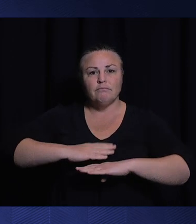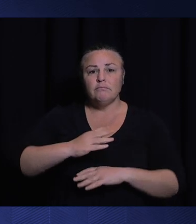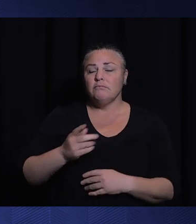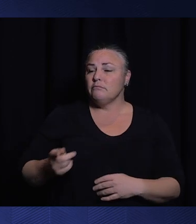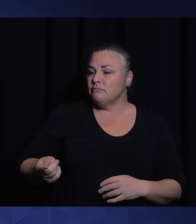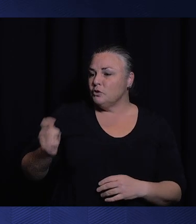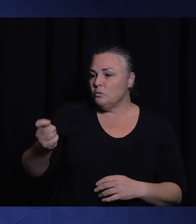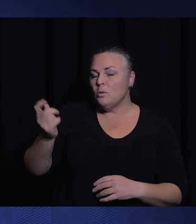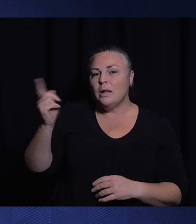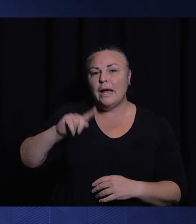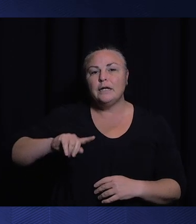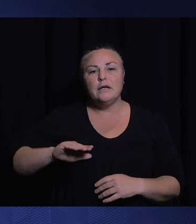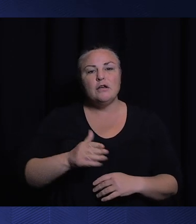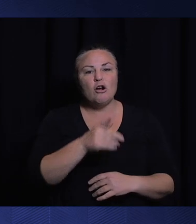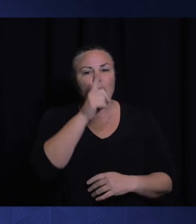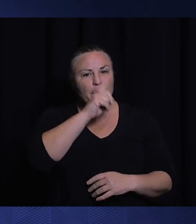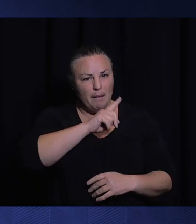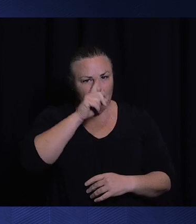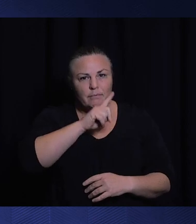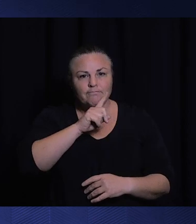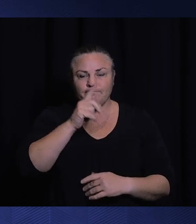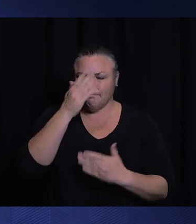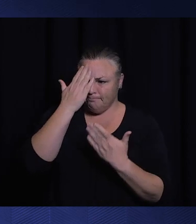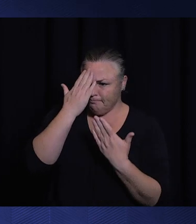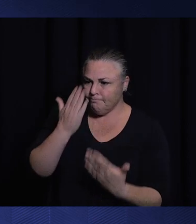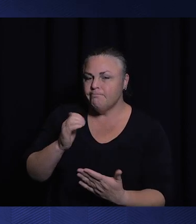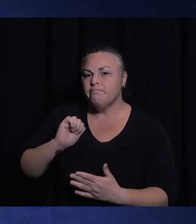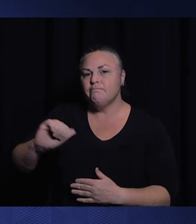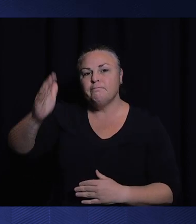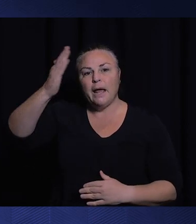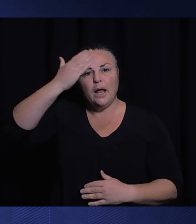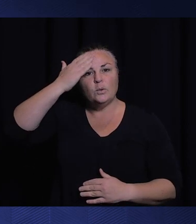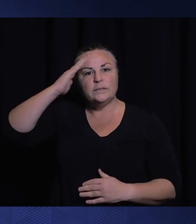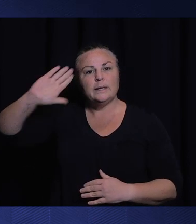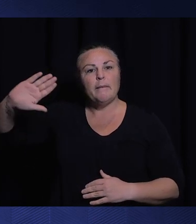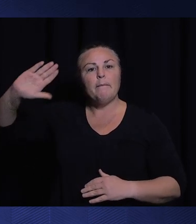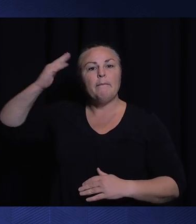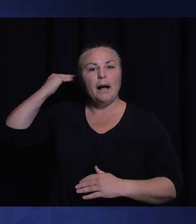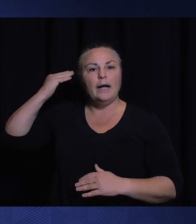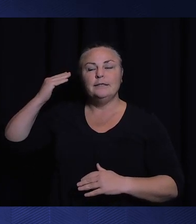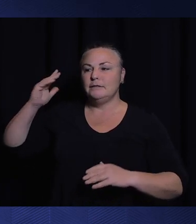Yagara peoples, and pay respects to their elders, past and present.